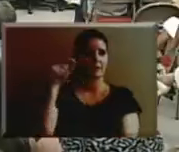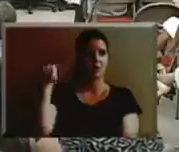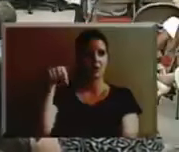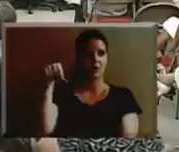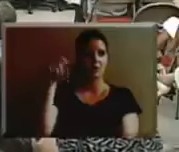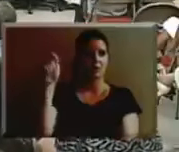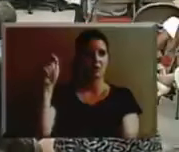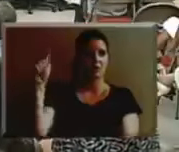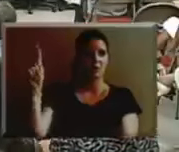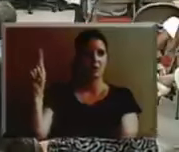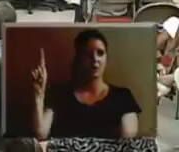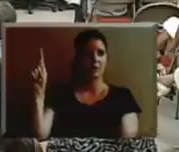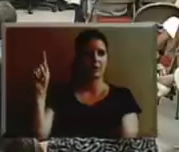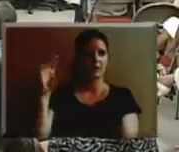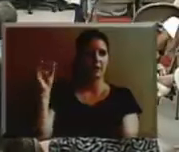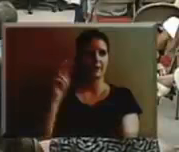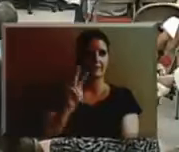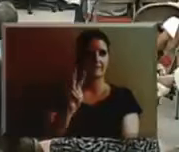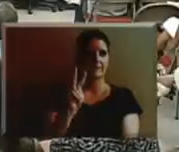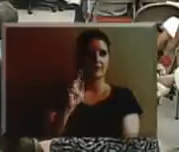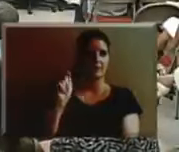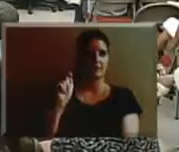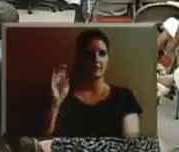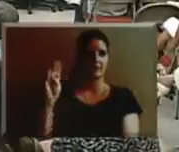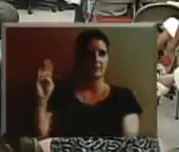B.Q.1 and item B.BB.